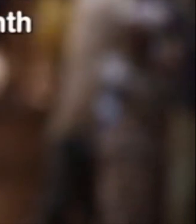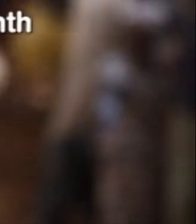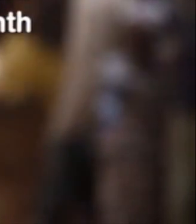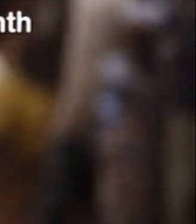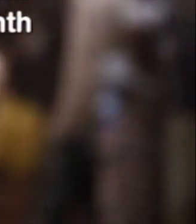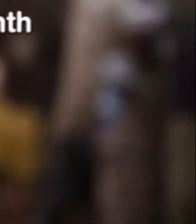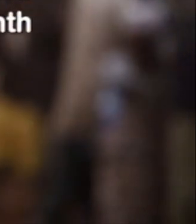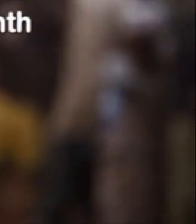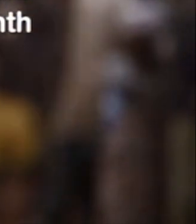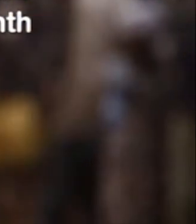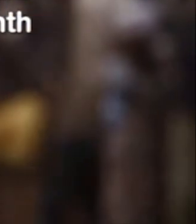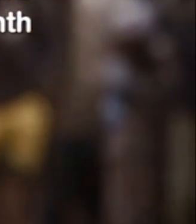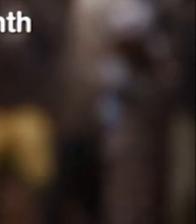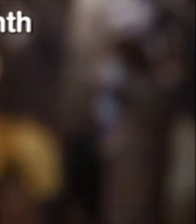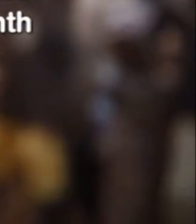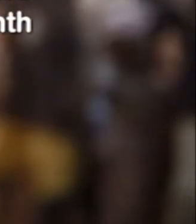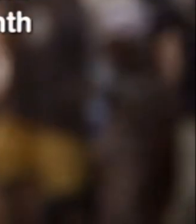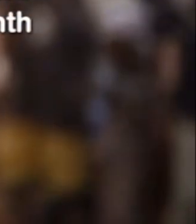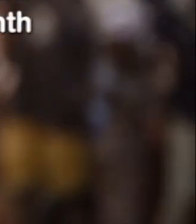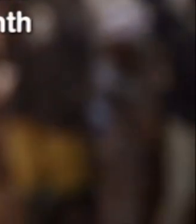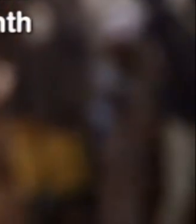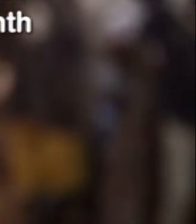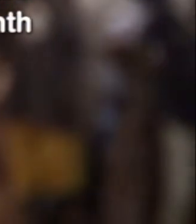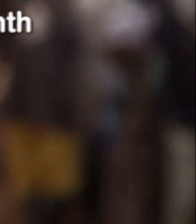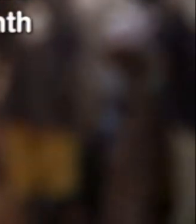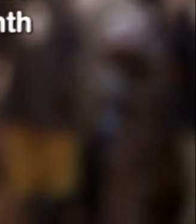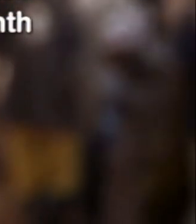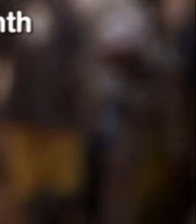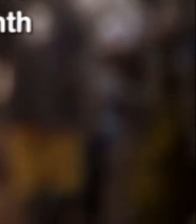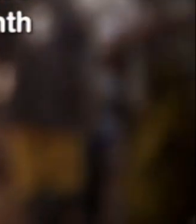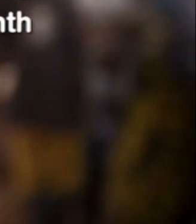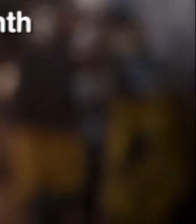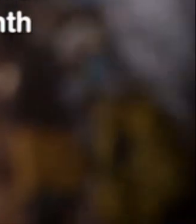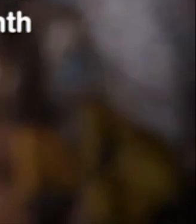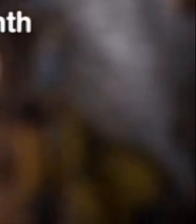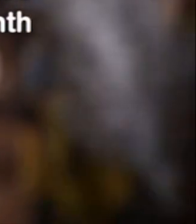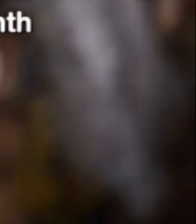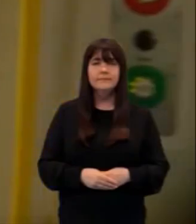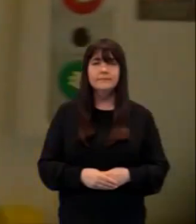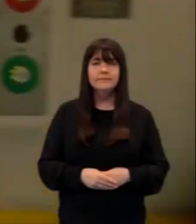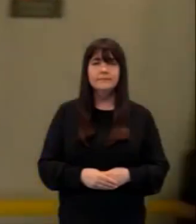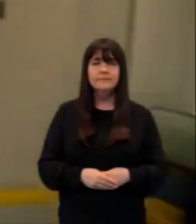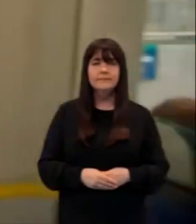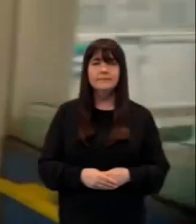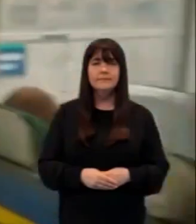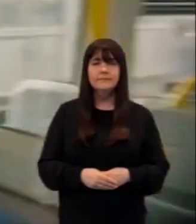for children like Rukaya. They need you to help save them from a life of blindness and pain.